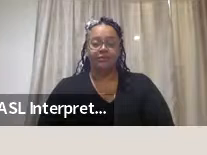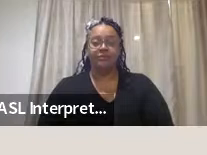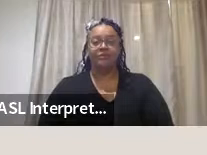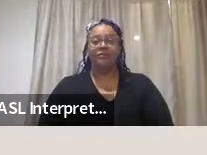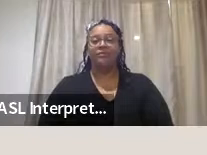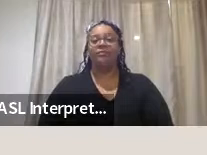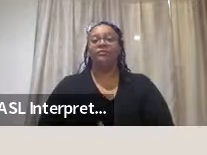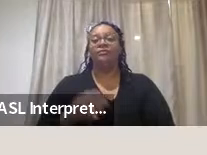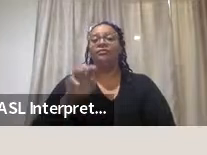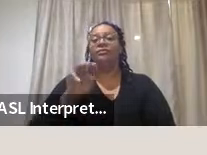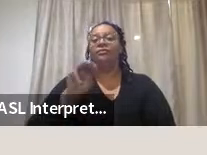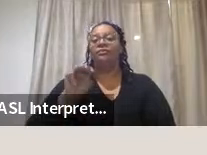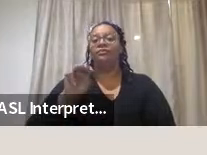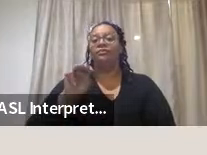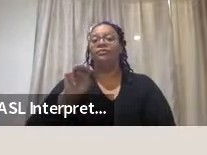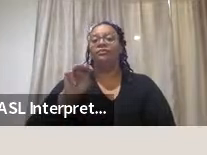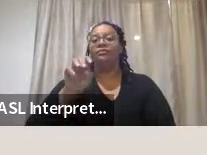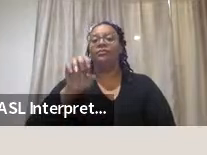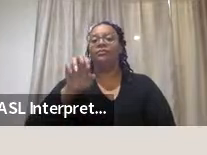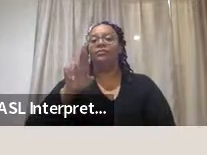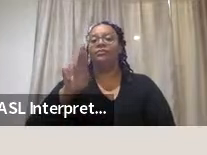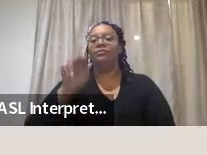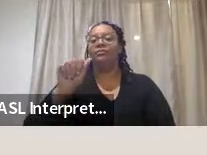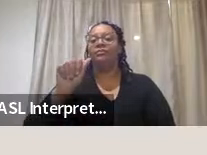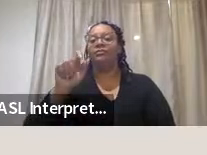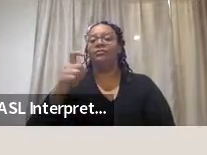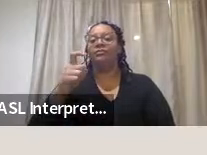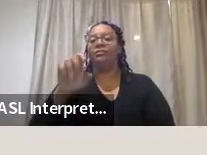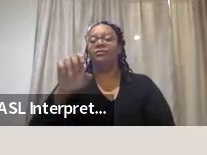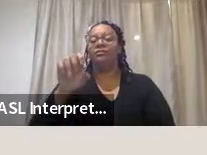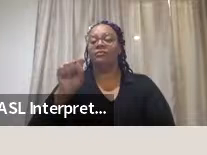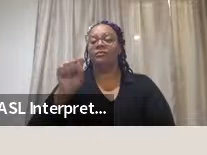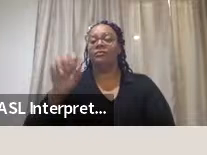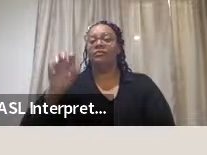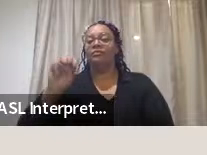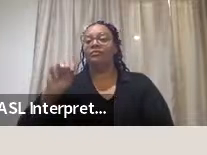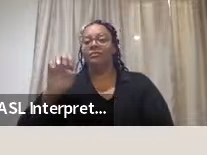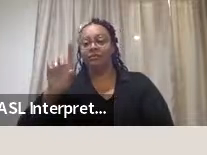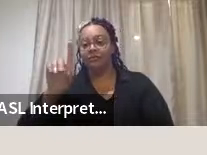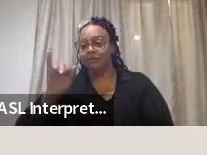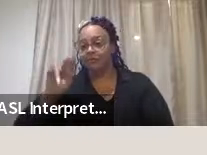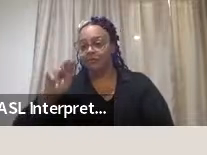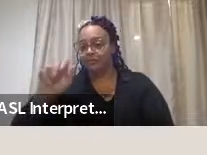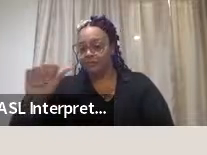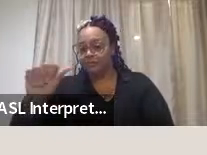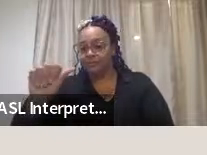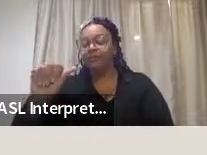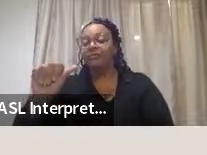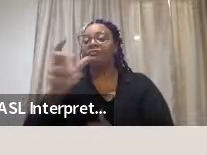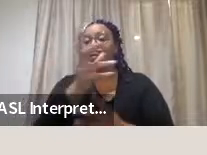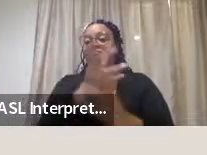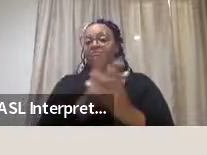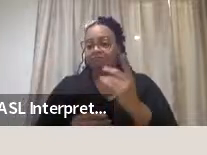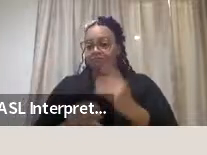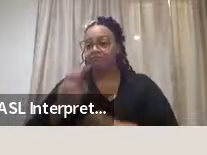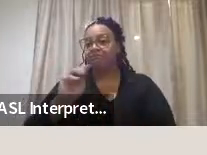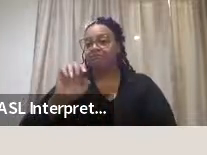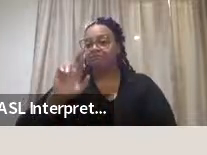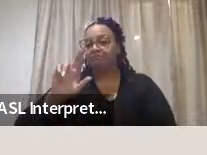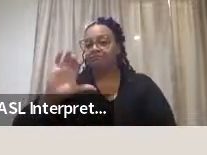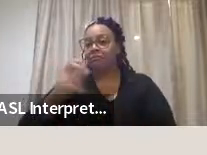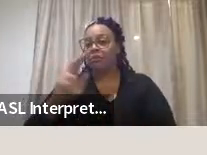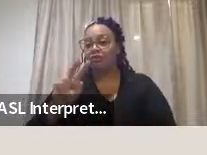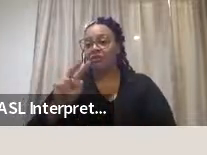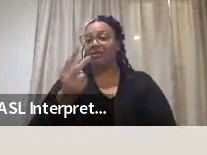Next, we're going to honor Paredes Medina, who we lost March 2nd,